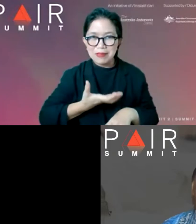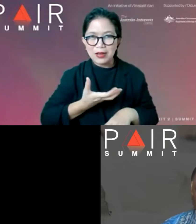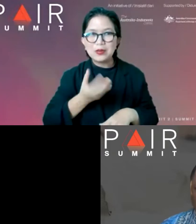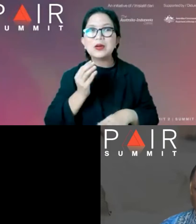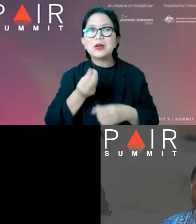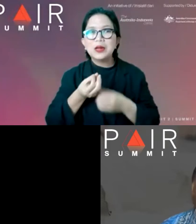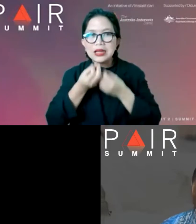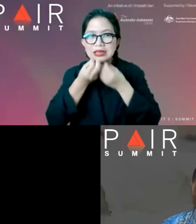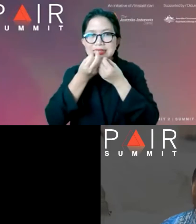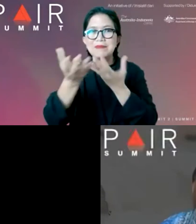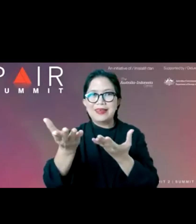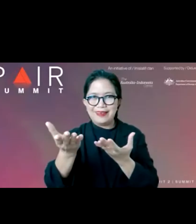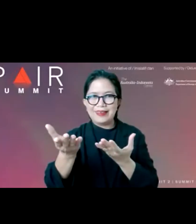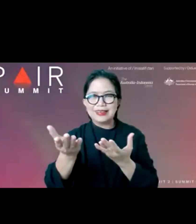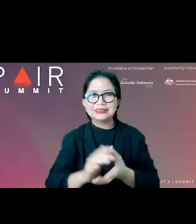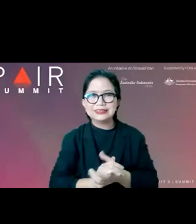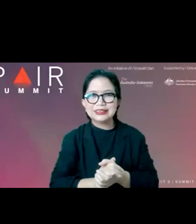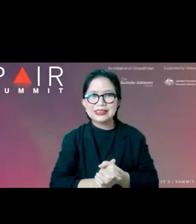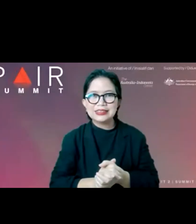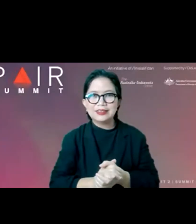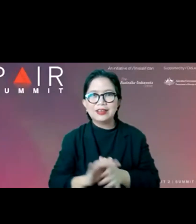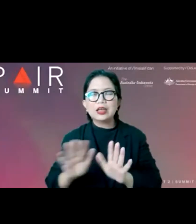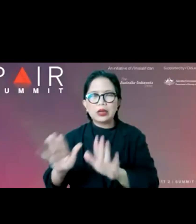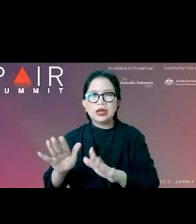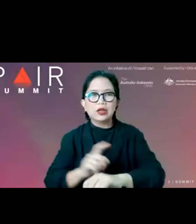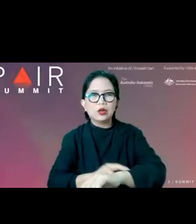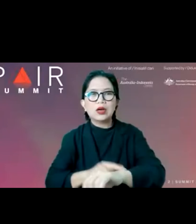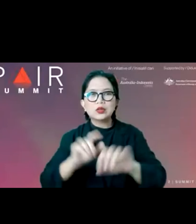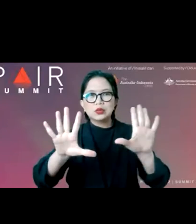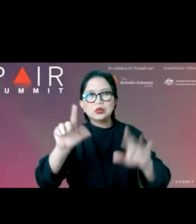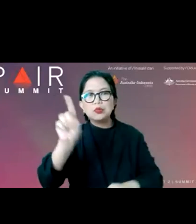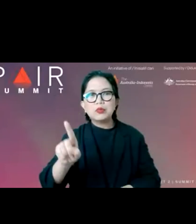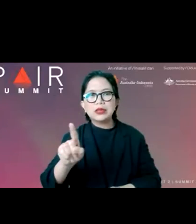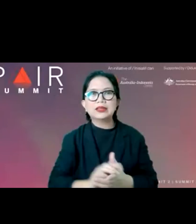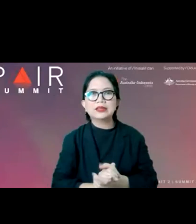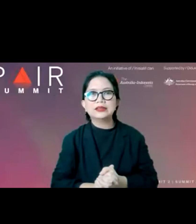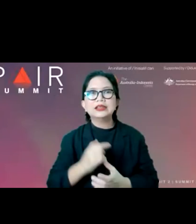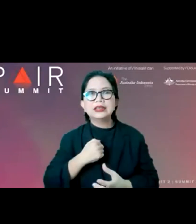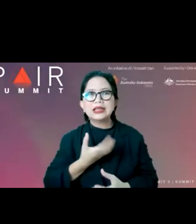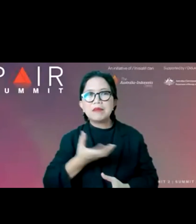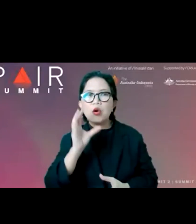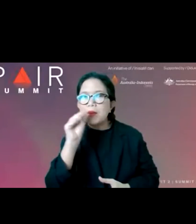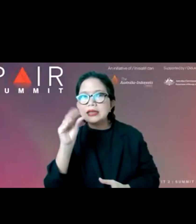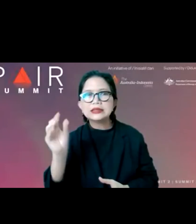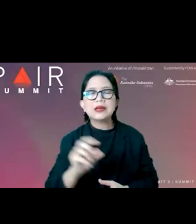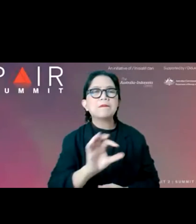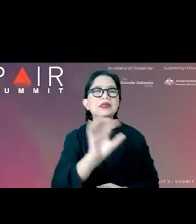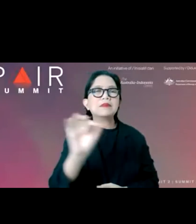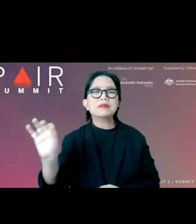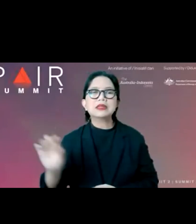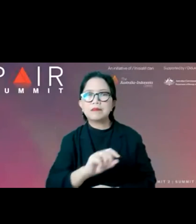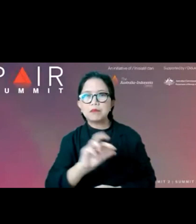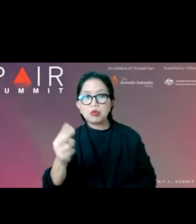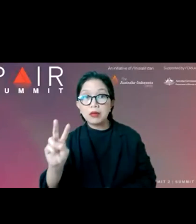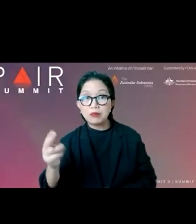roughly 10 minutes left, and I really wanted to make sure that we looked at change management and the political will to change, because, you know, you can have the